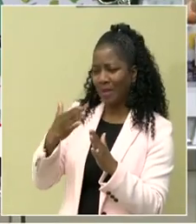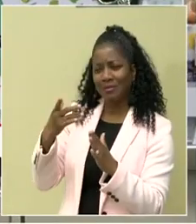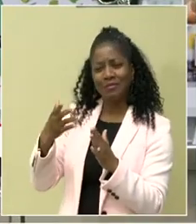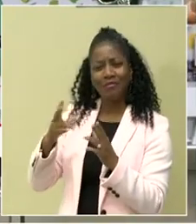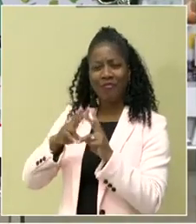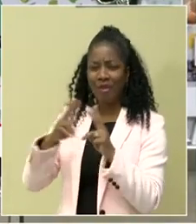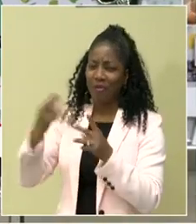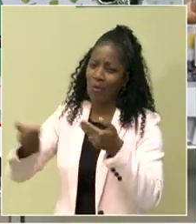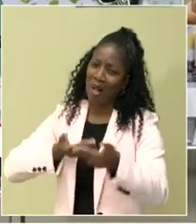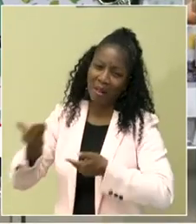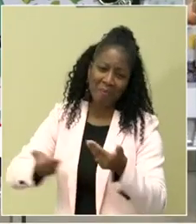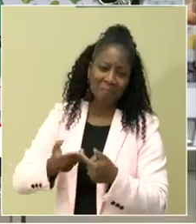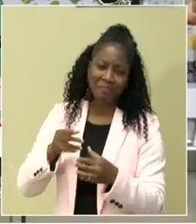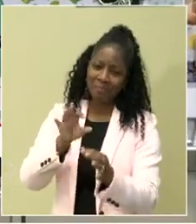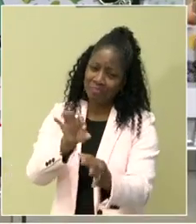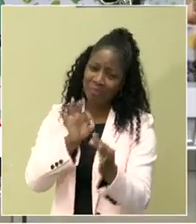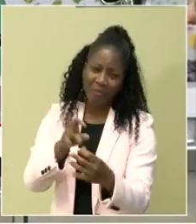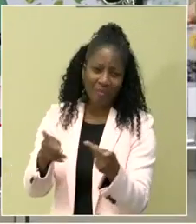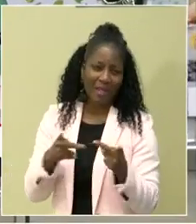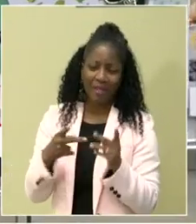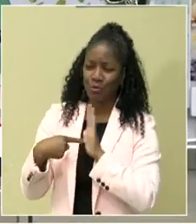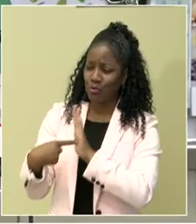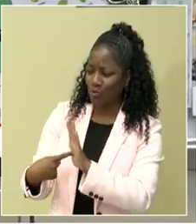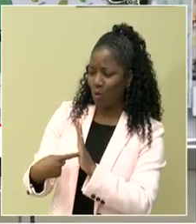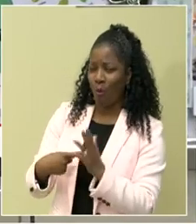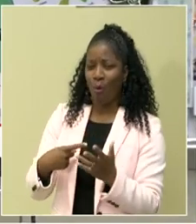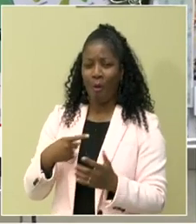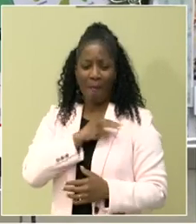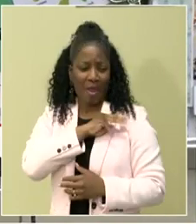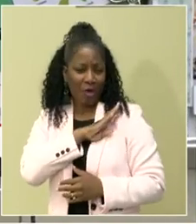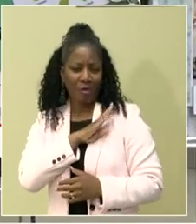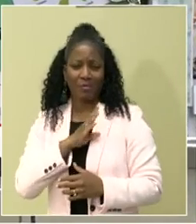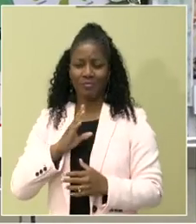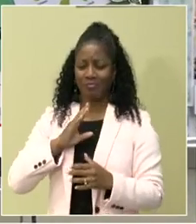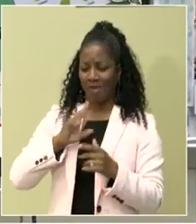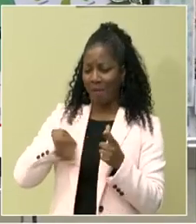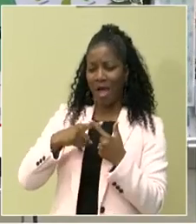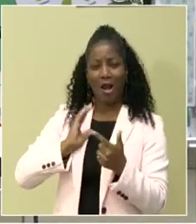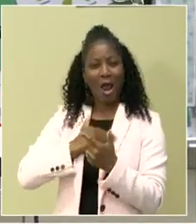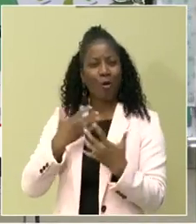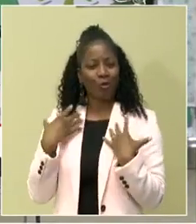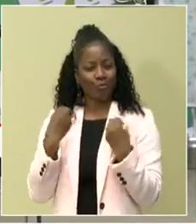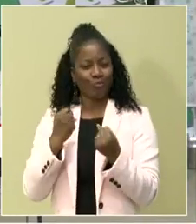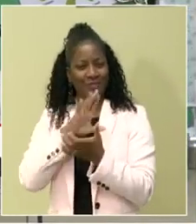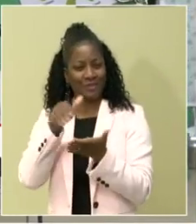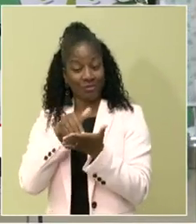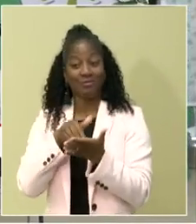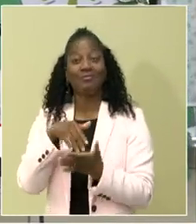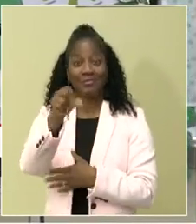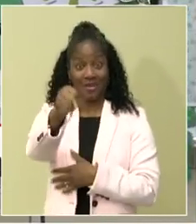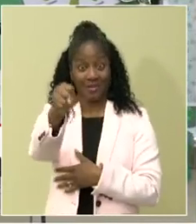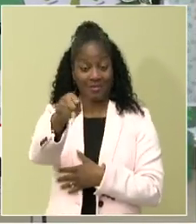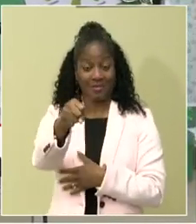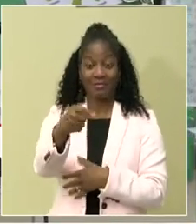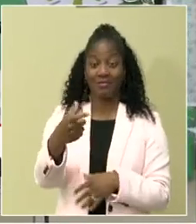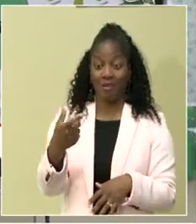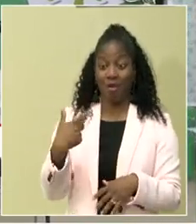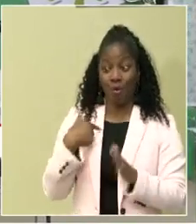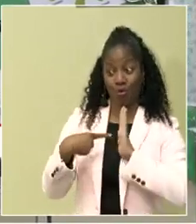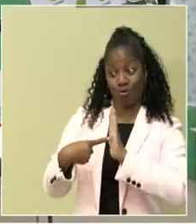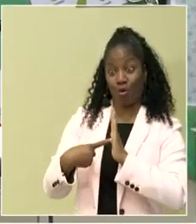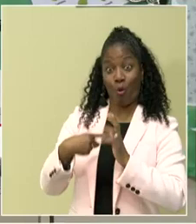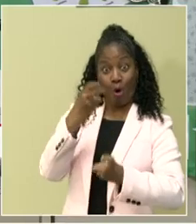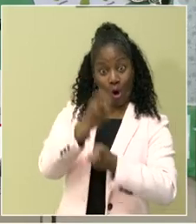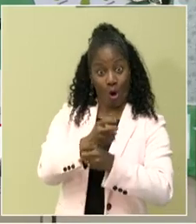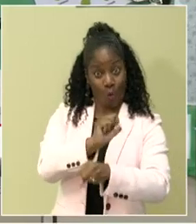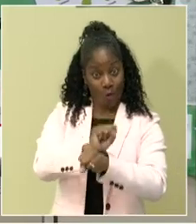perfect place to show the mayor what our wellness centers are all about, which is, yes, hard work, but also some fun while you're doing